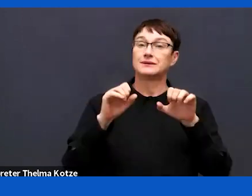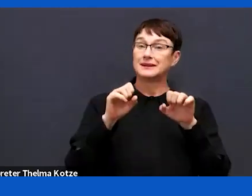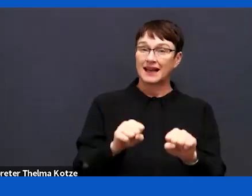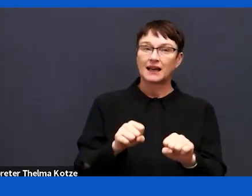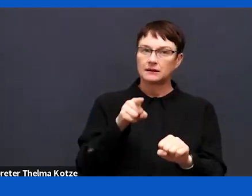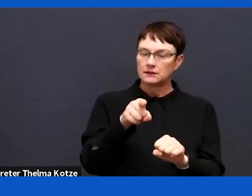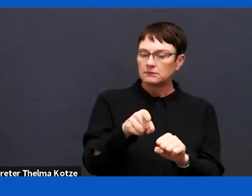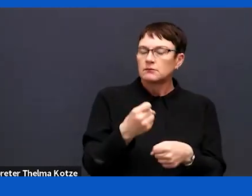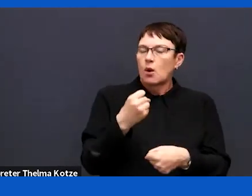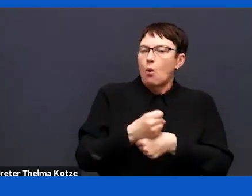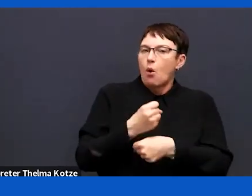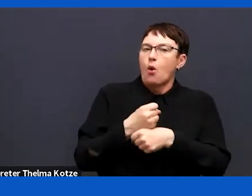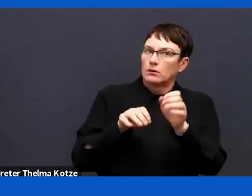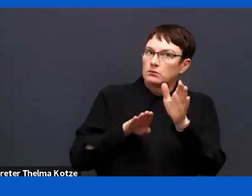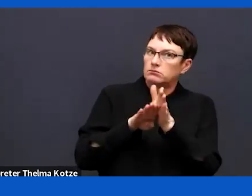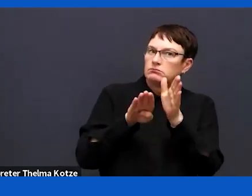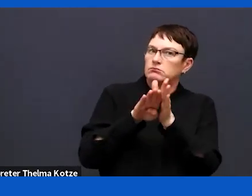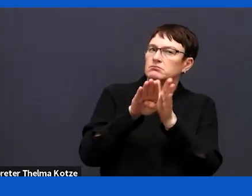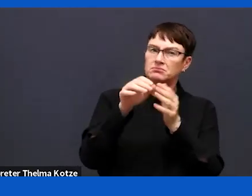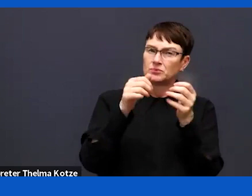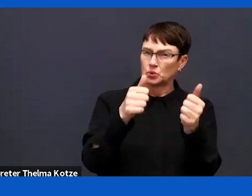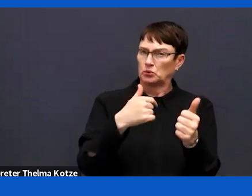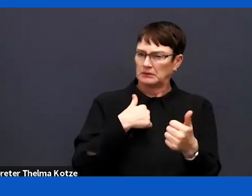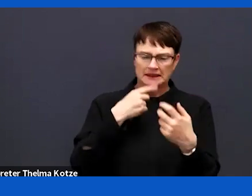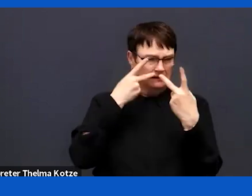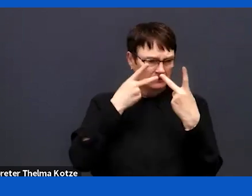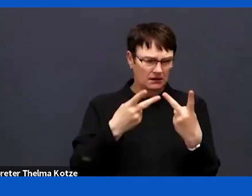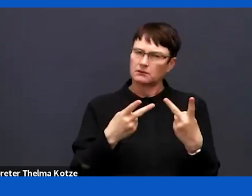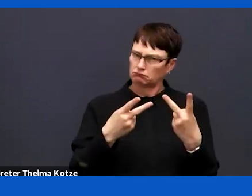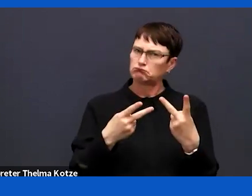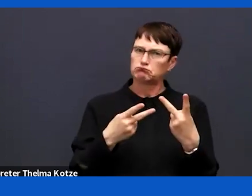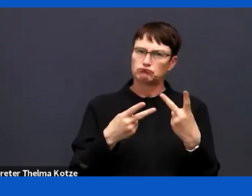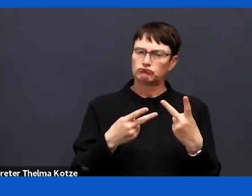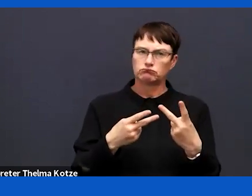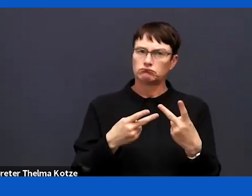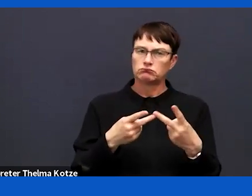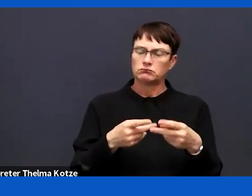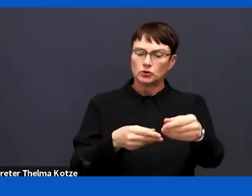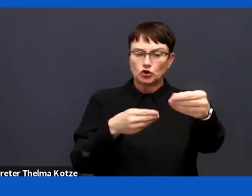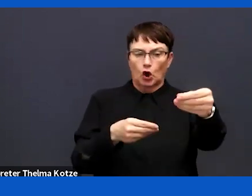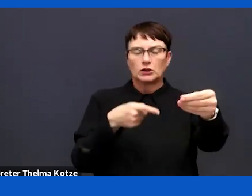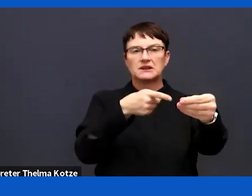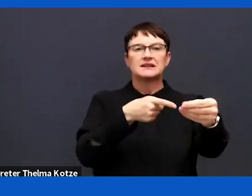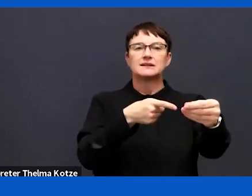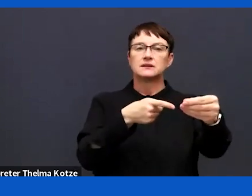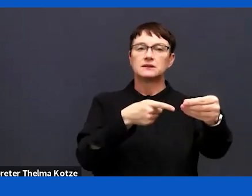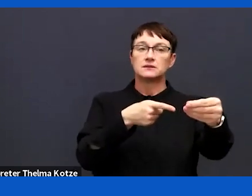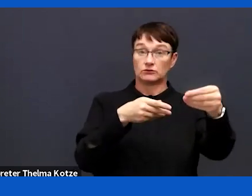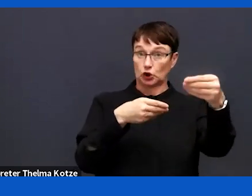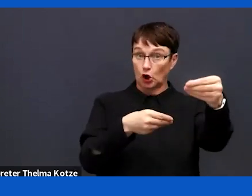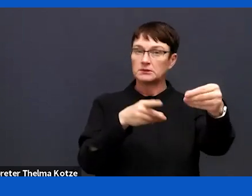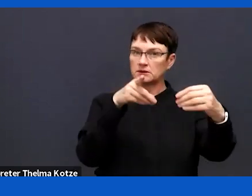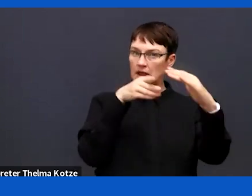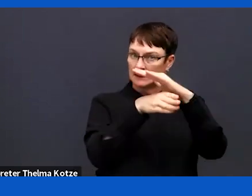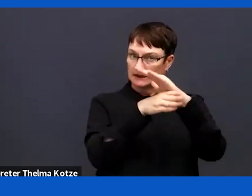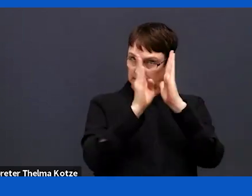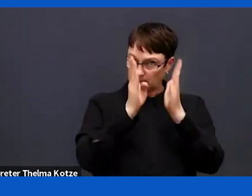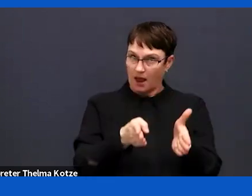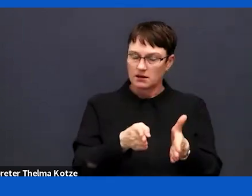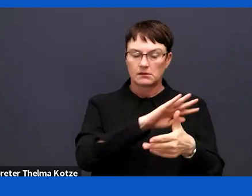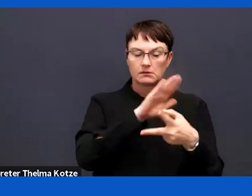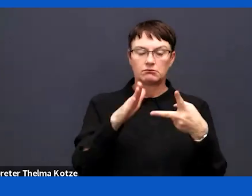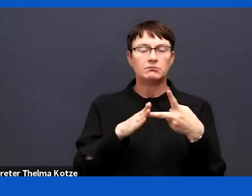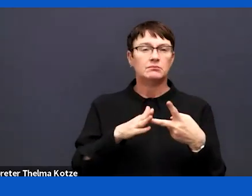someone who believes that making sure that documents are as accessible as websites. If you really want to be,